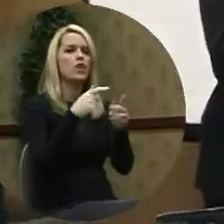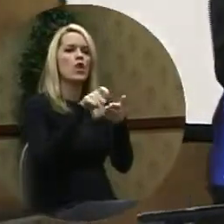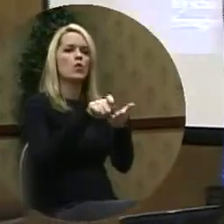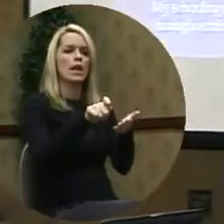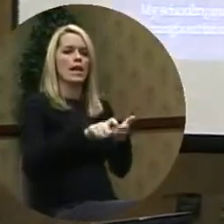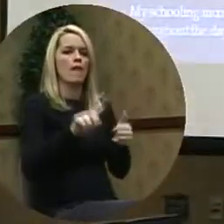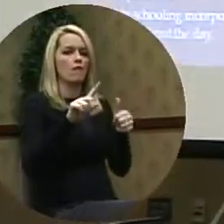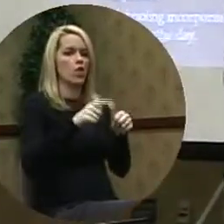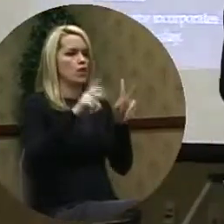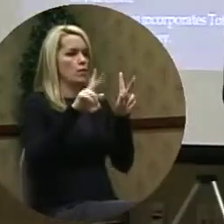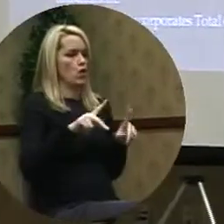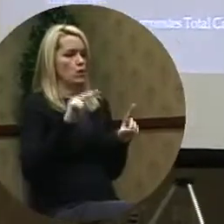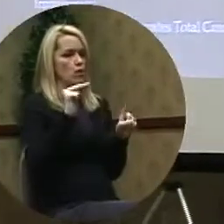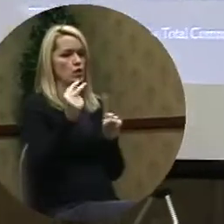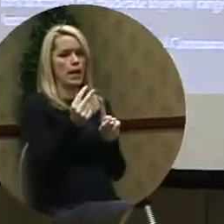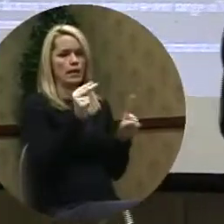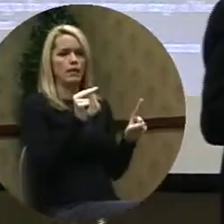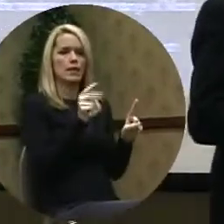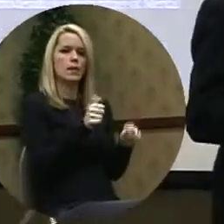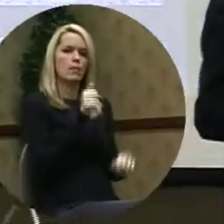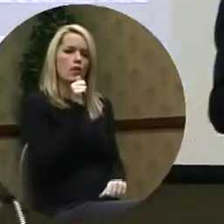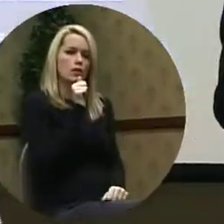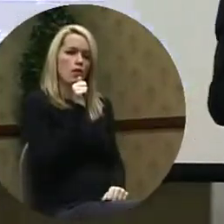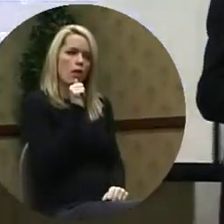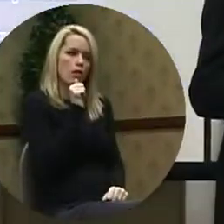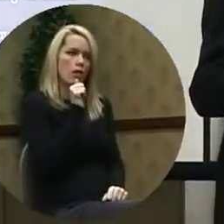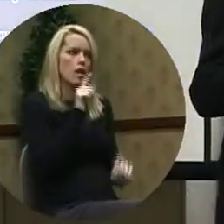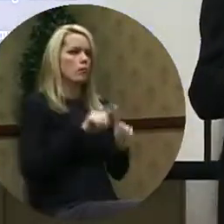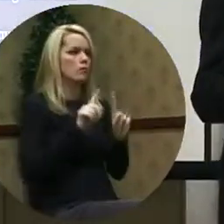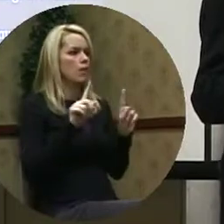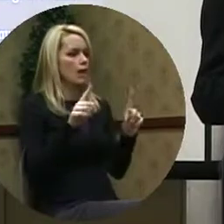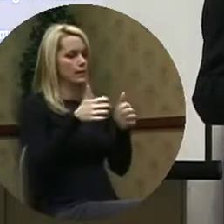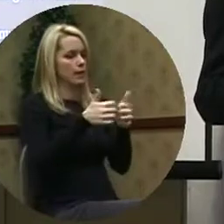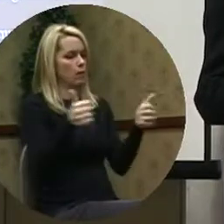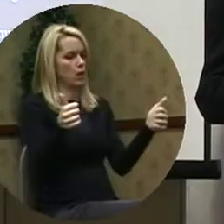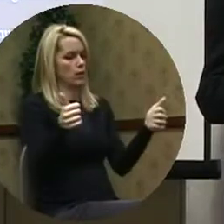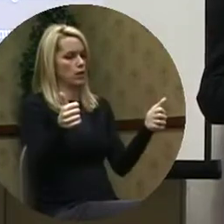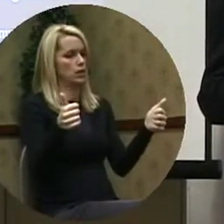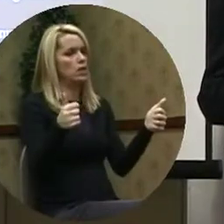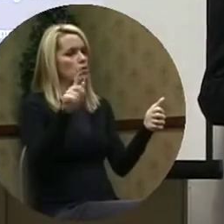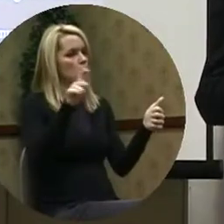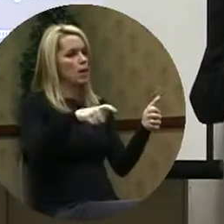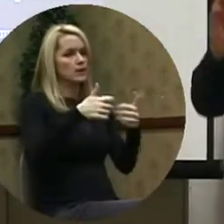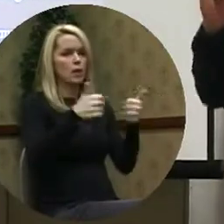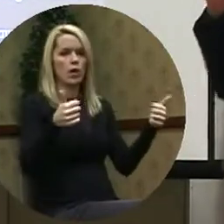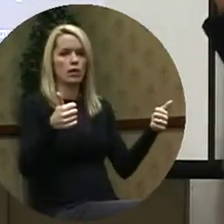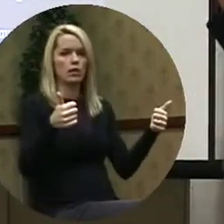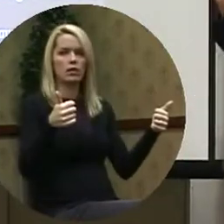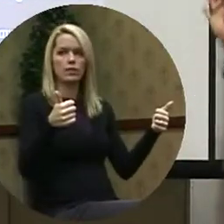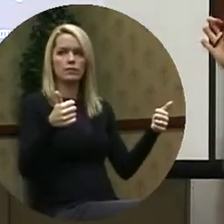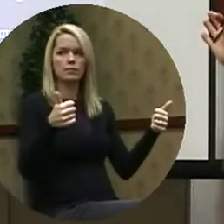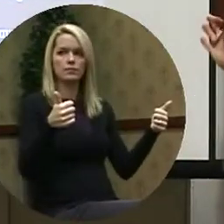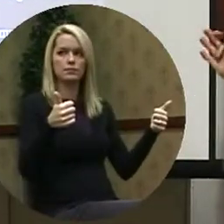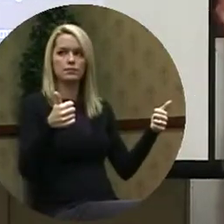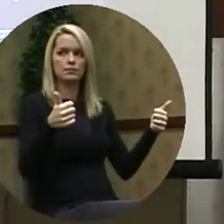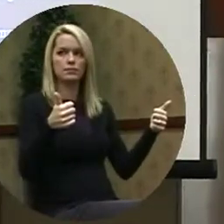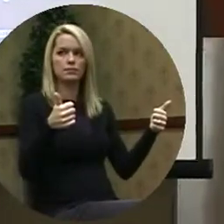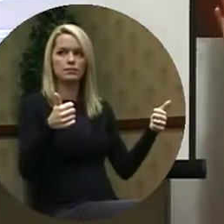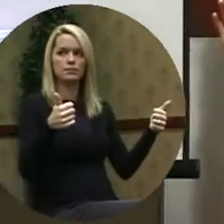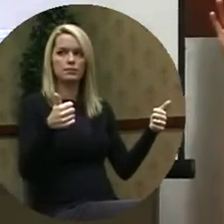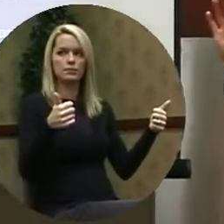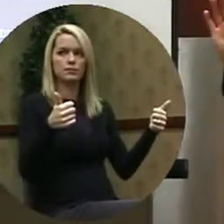from the perspective of making this personal. But I also want to separate out, and this is not meant, I don't know if she shared this